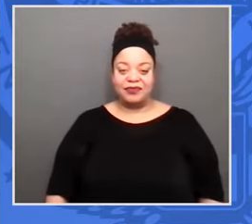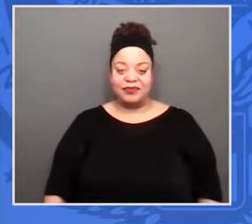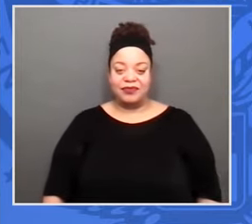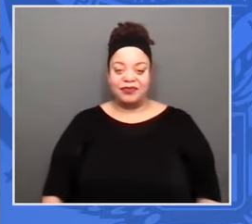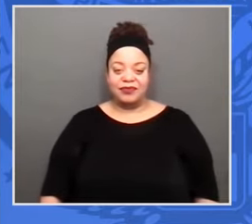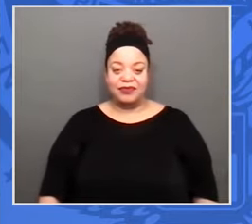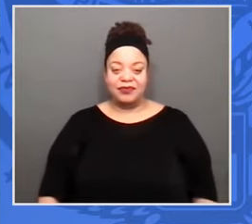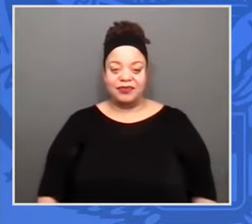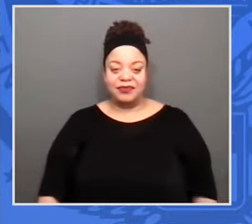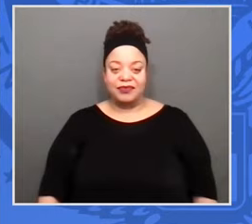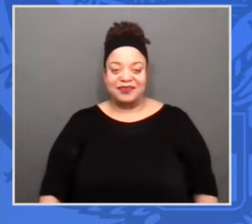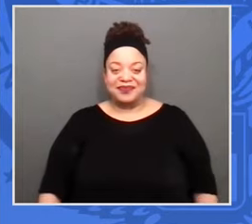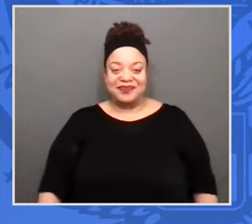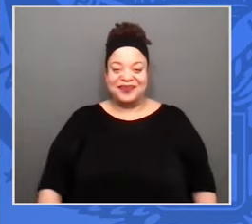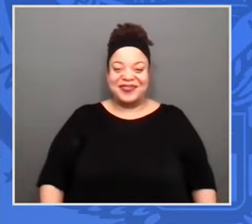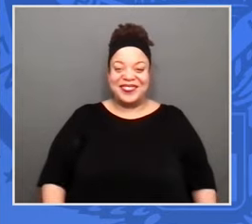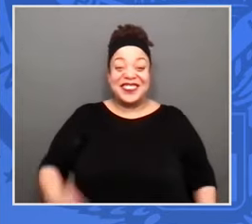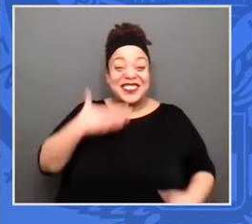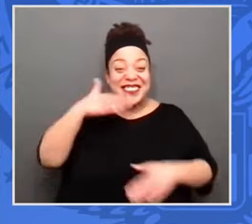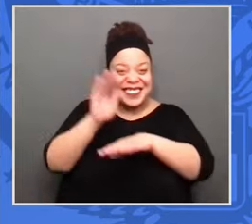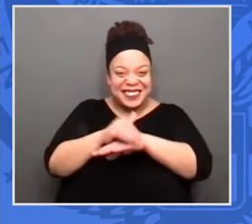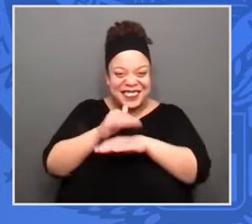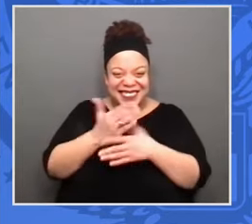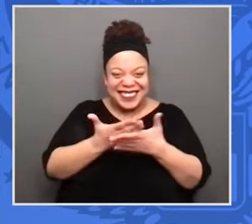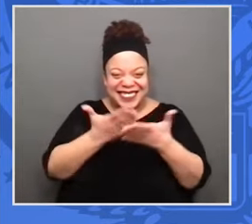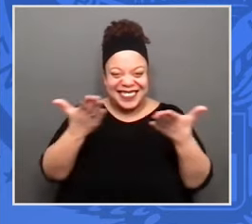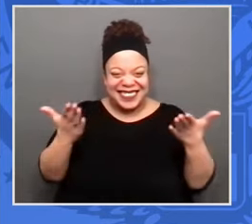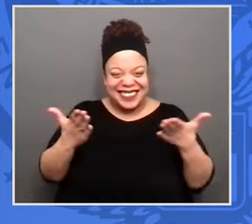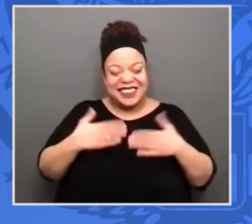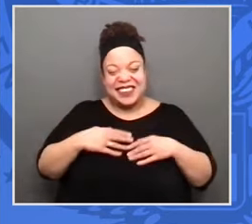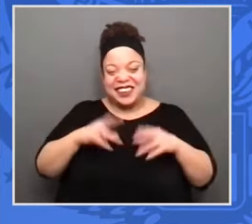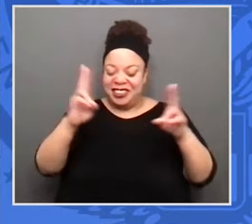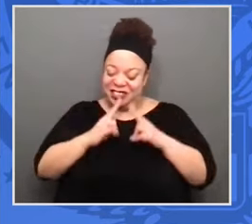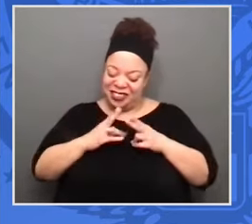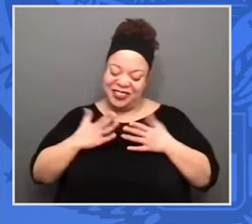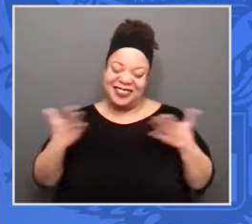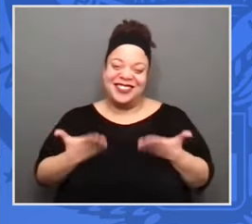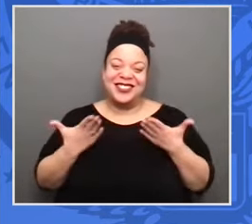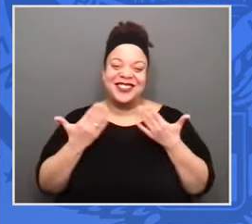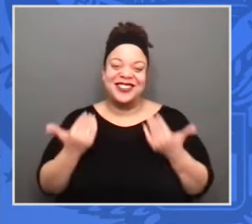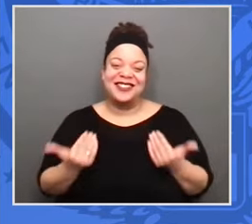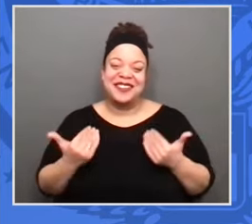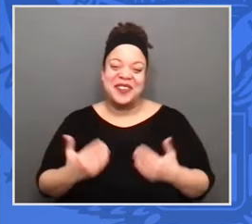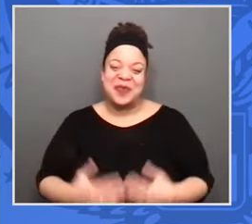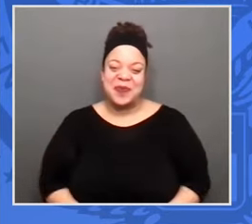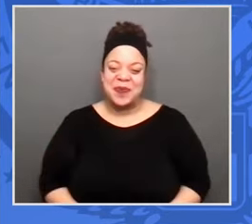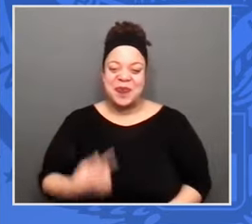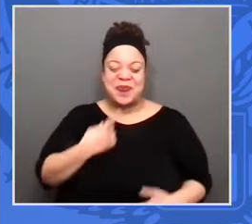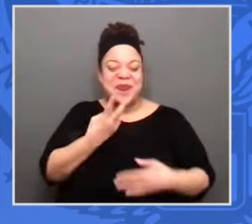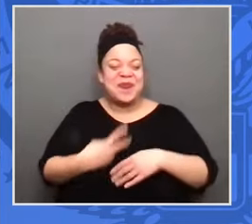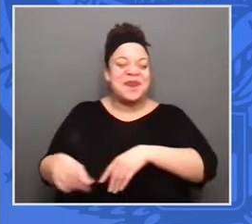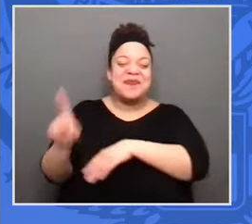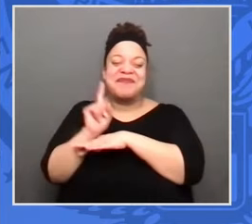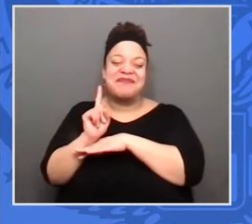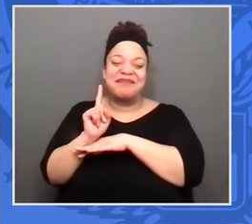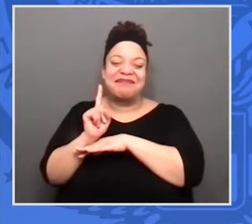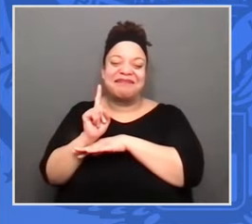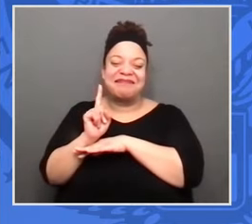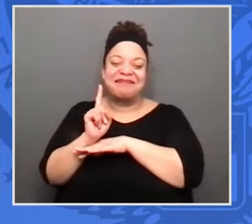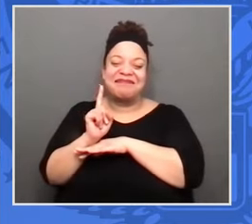Good evening. It is my honor to be here, to stand on the shoulders of those who came